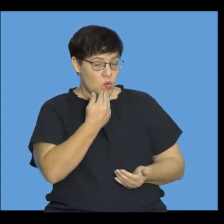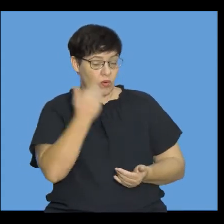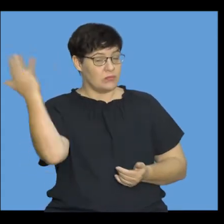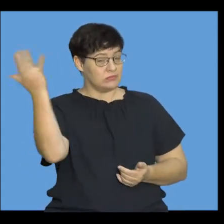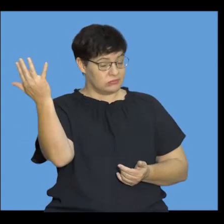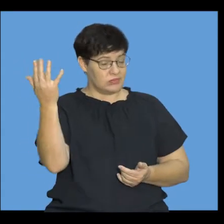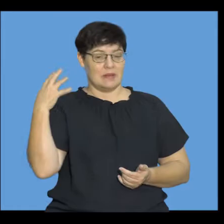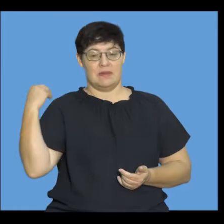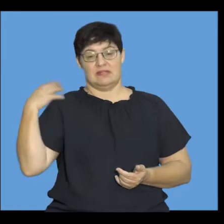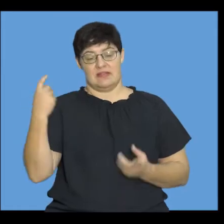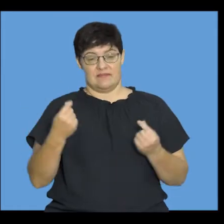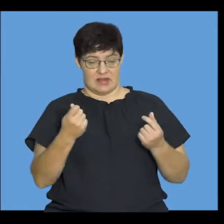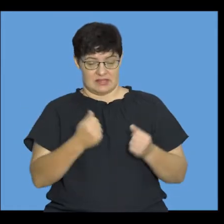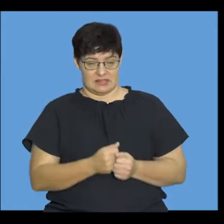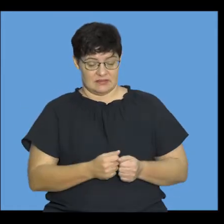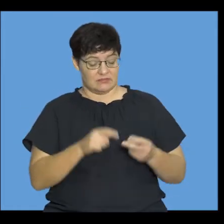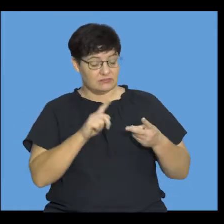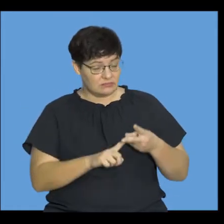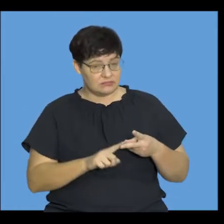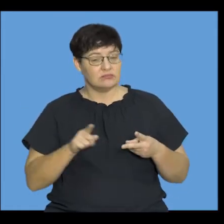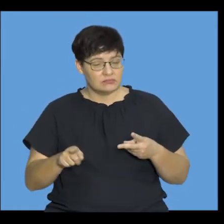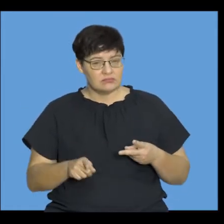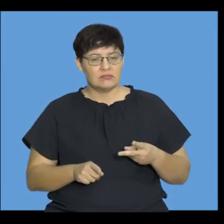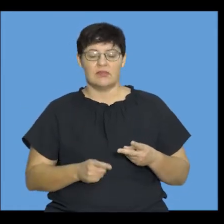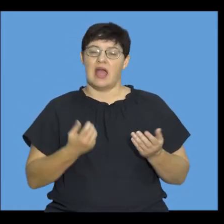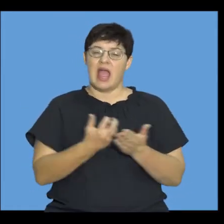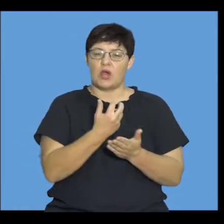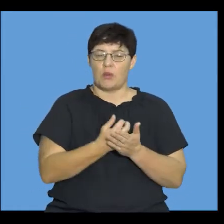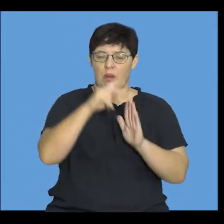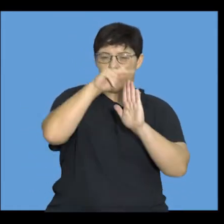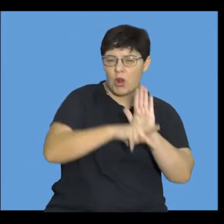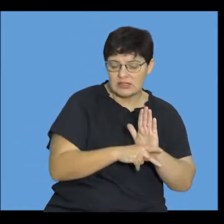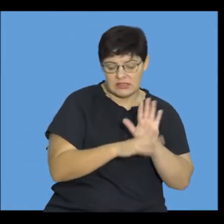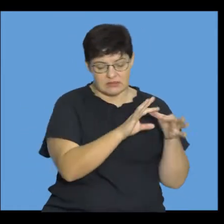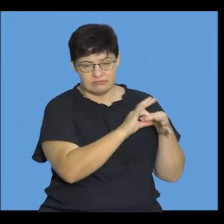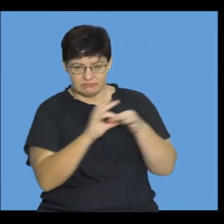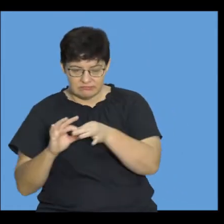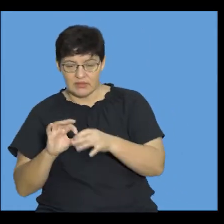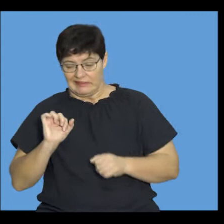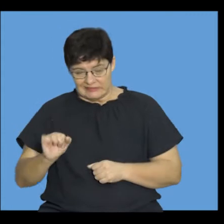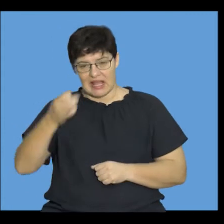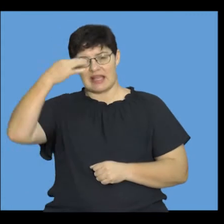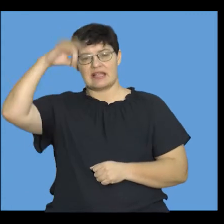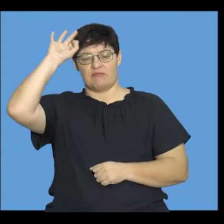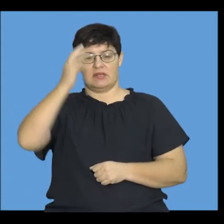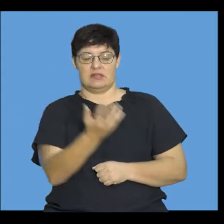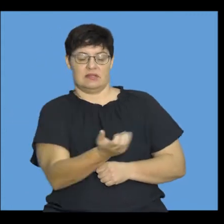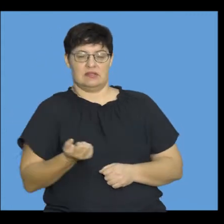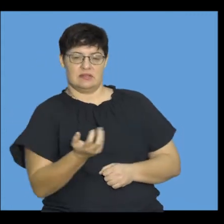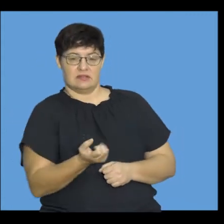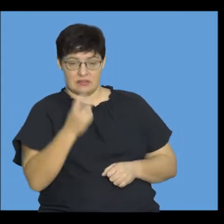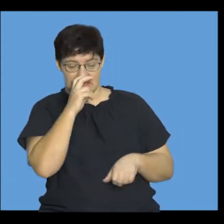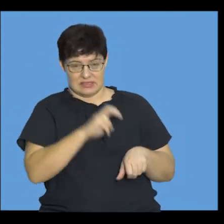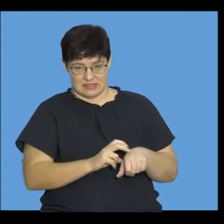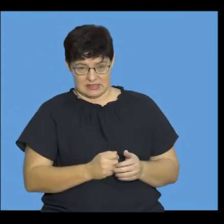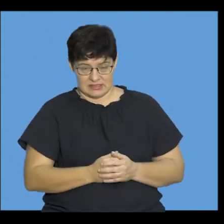right? They determine economic policy related to government revenue. That means, where is the